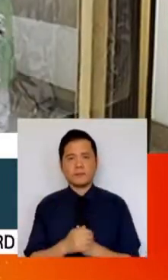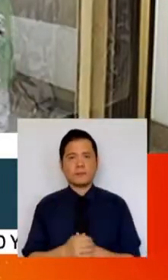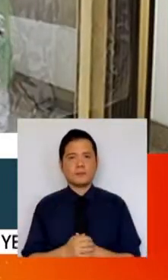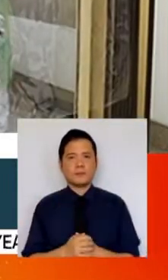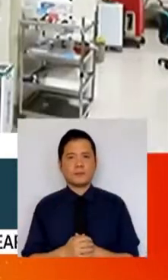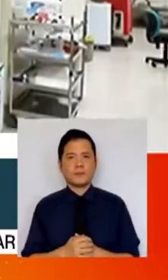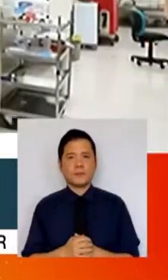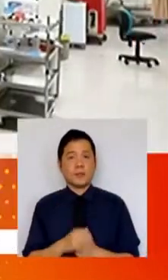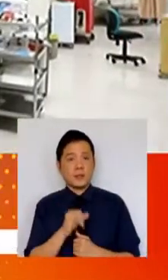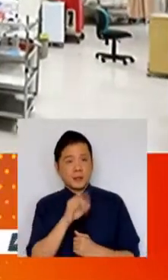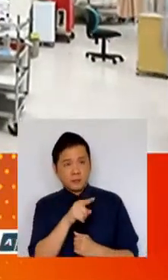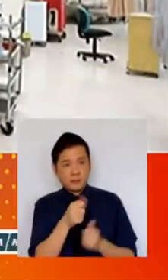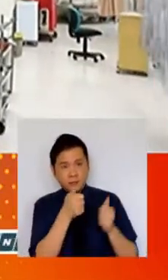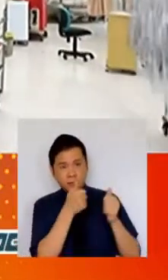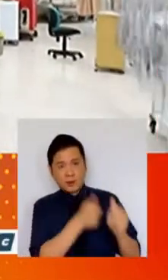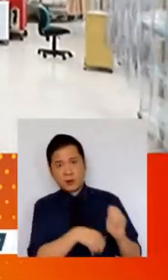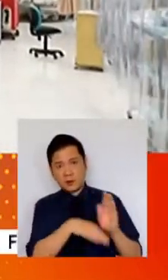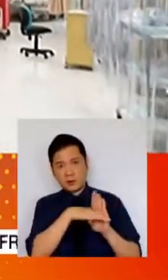peak.